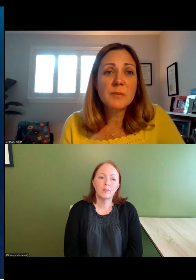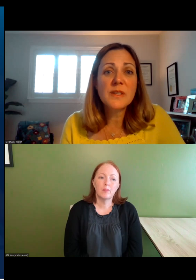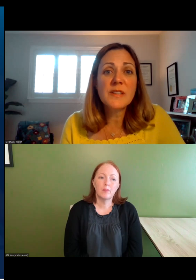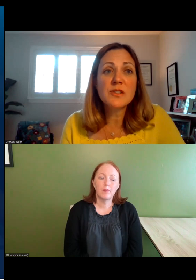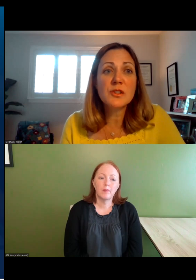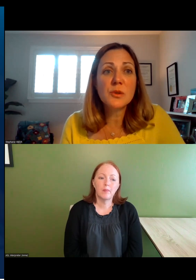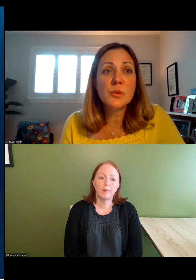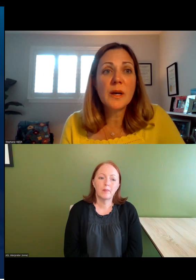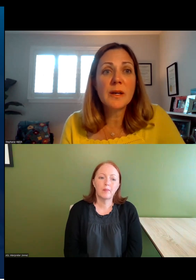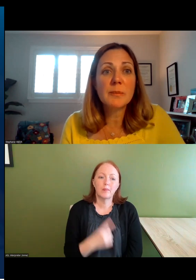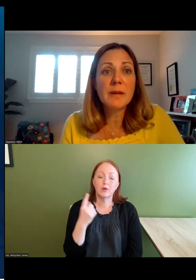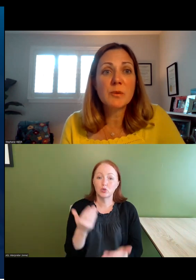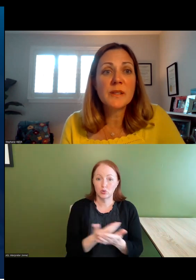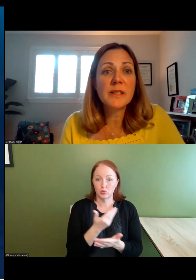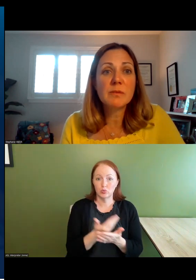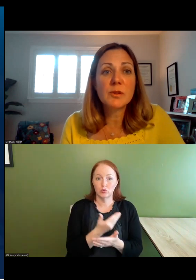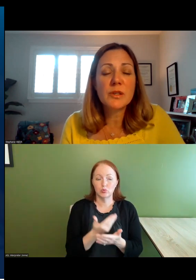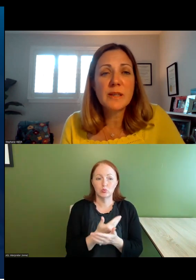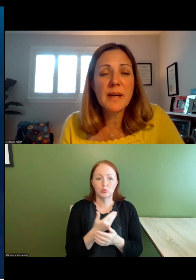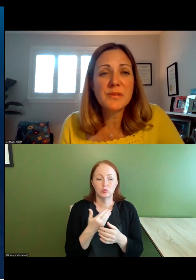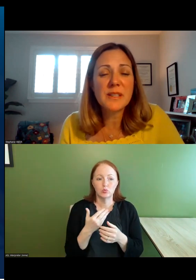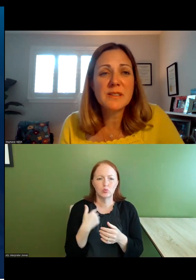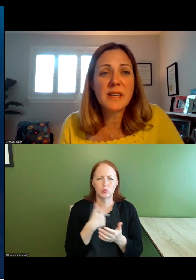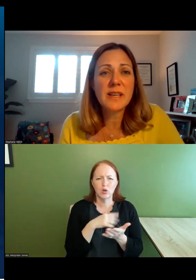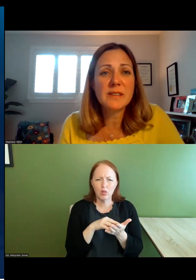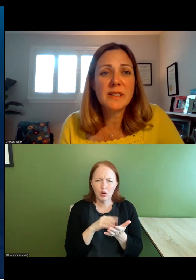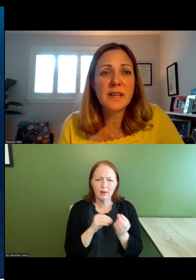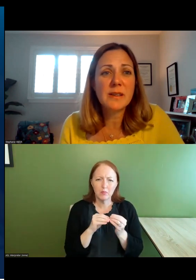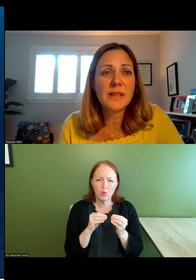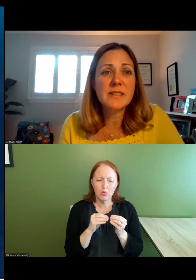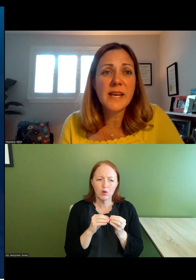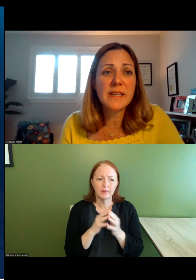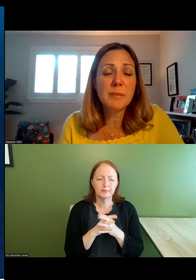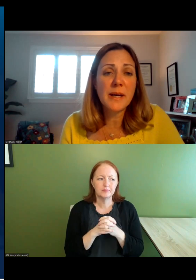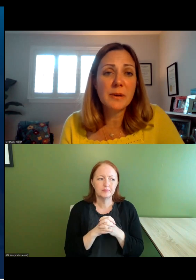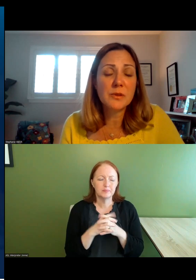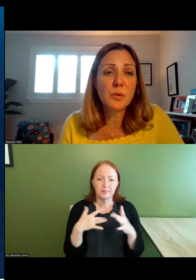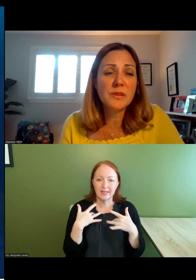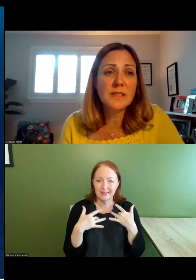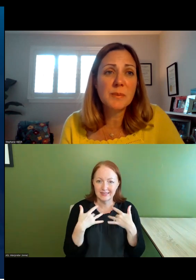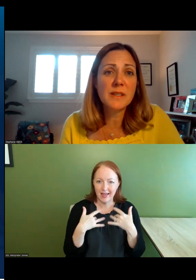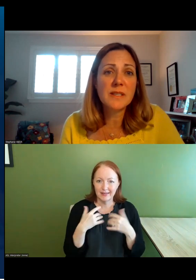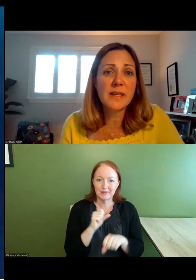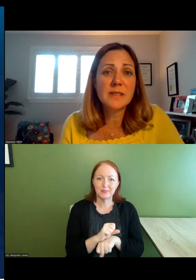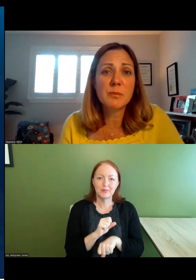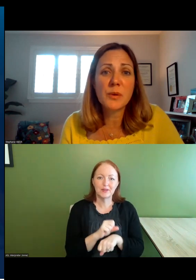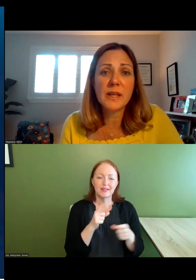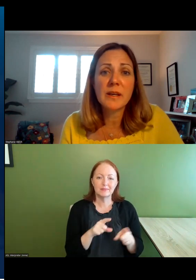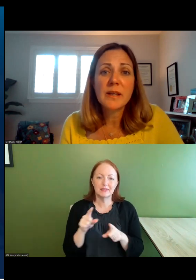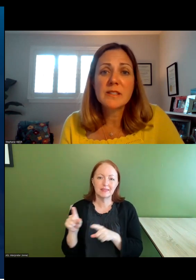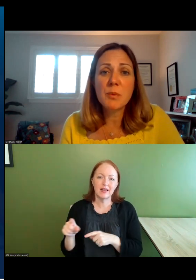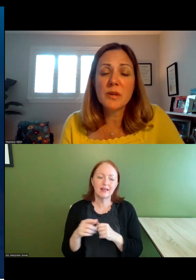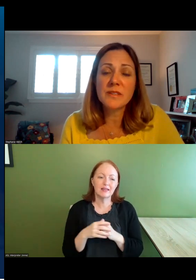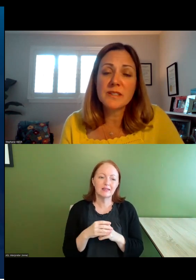So something that's new, and we're really learning about this and excited about the work that's being done to